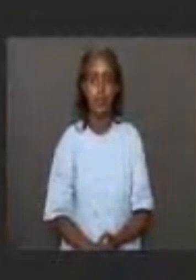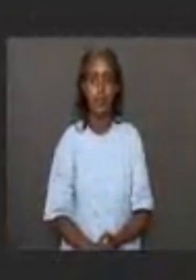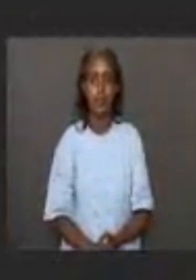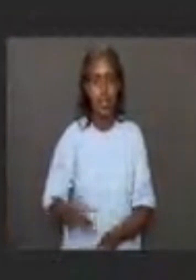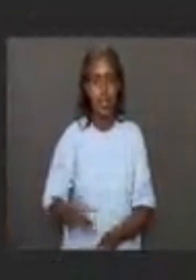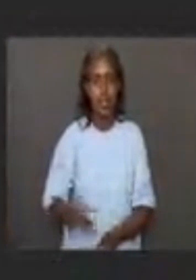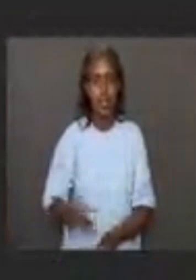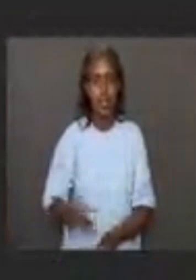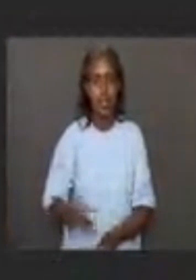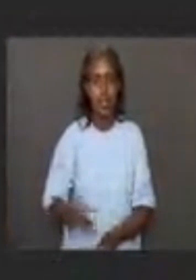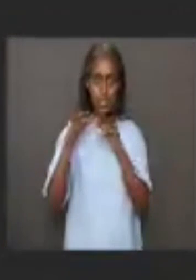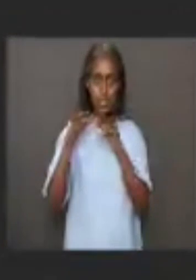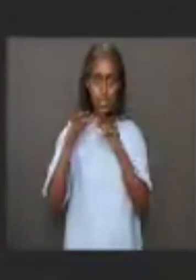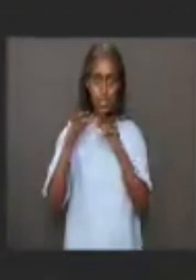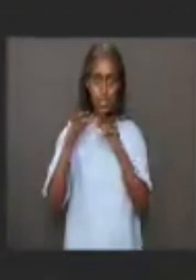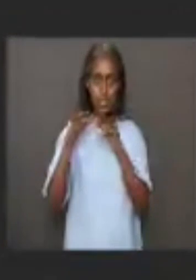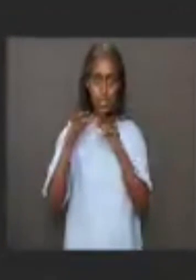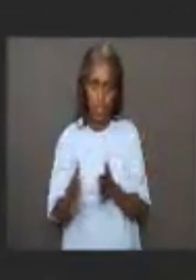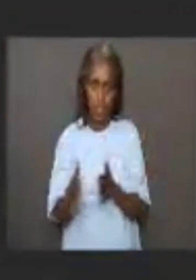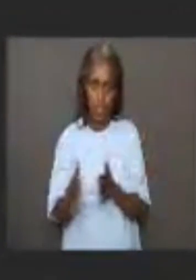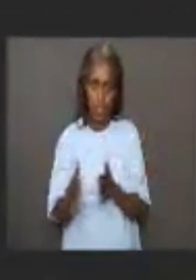Students, let's get ready.